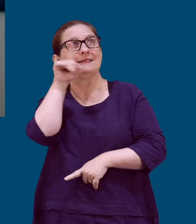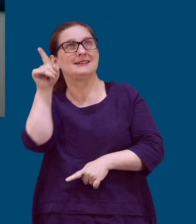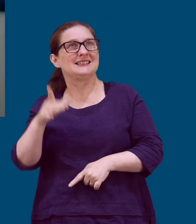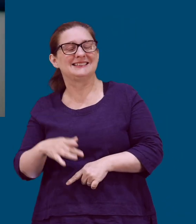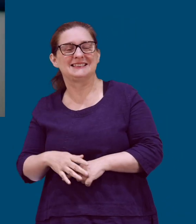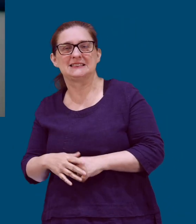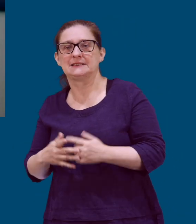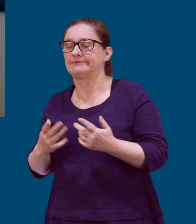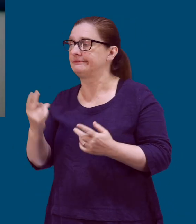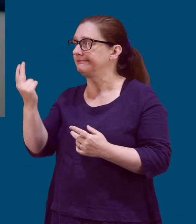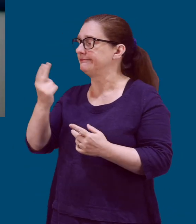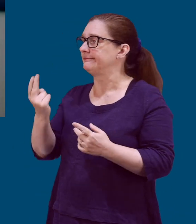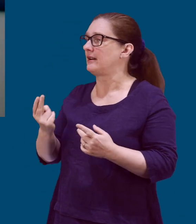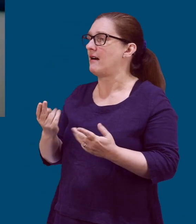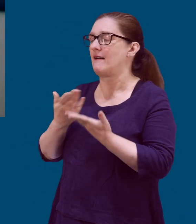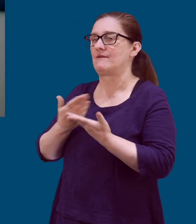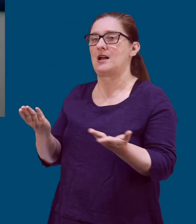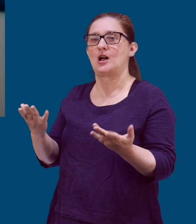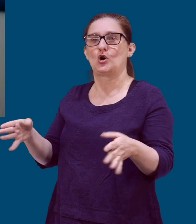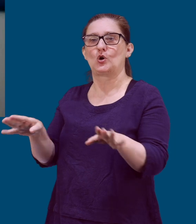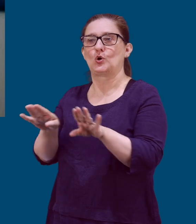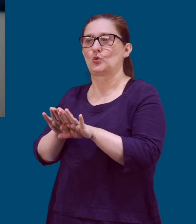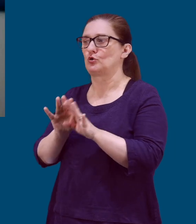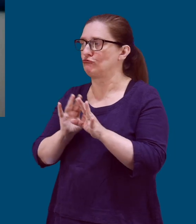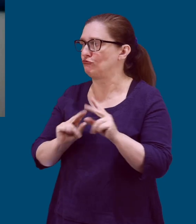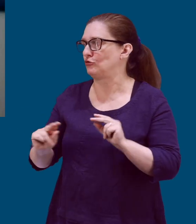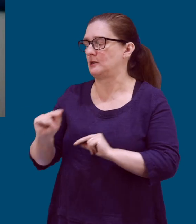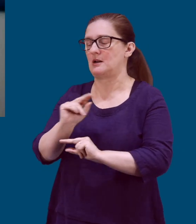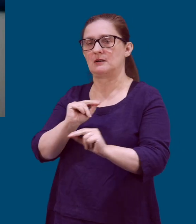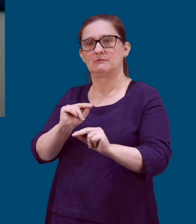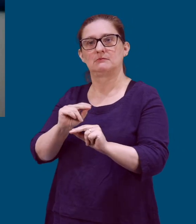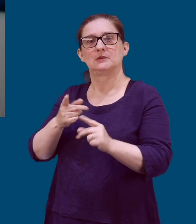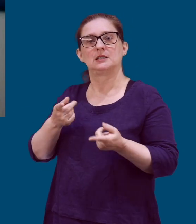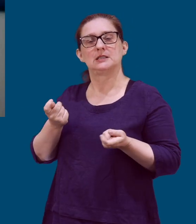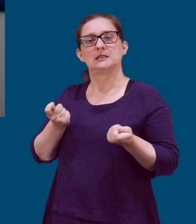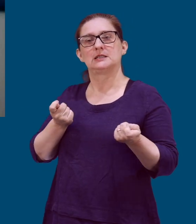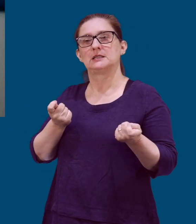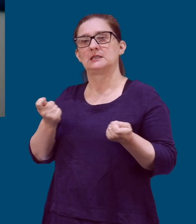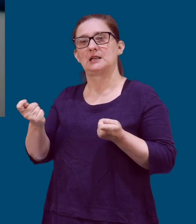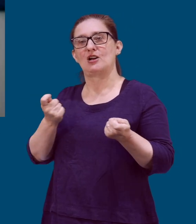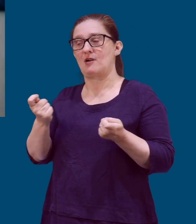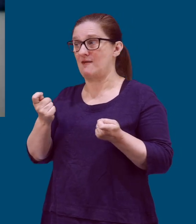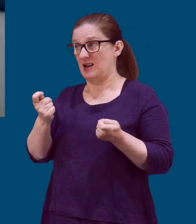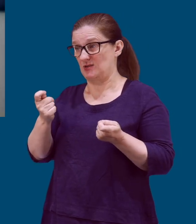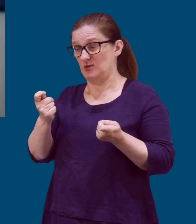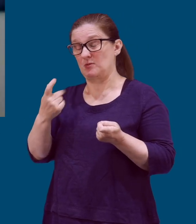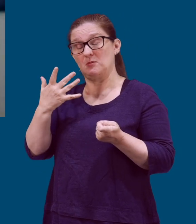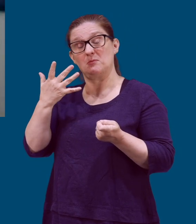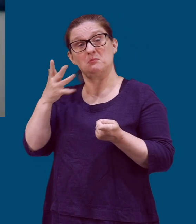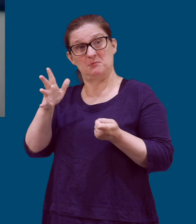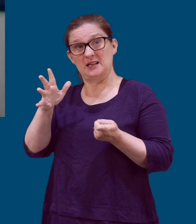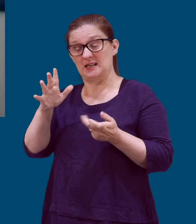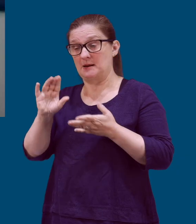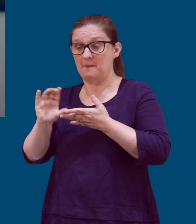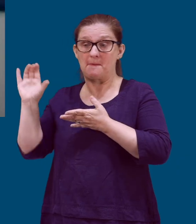After the art fair closes, I hear a rumor that the director of the group who commissioned my artwork is